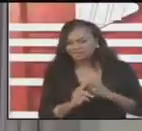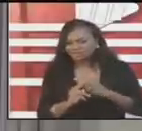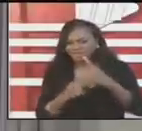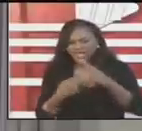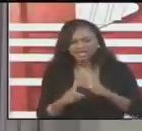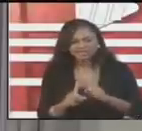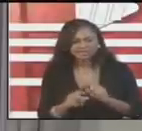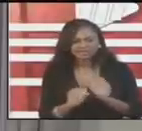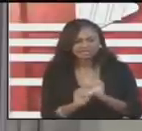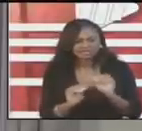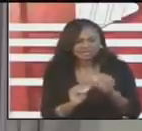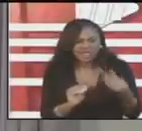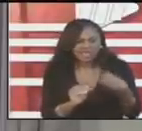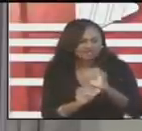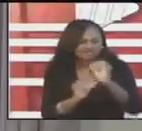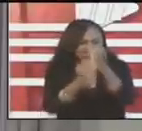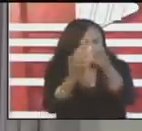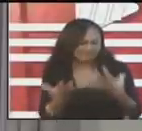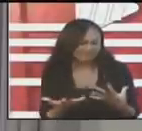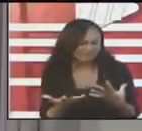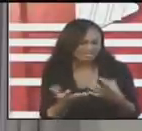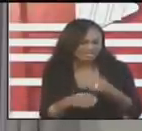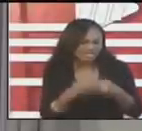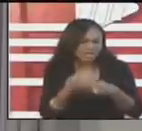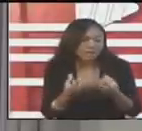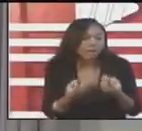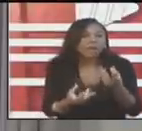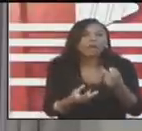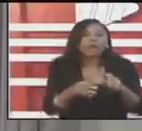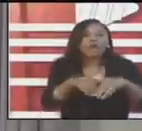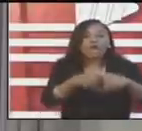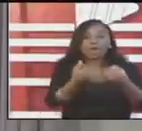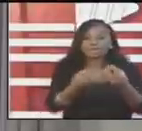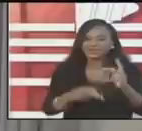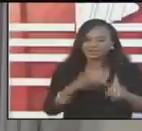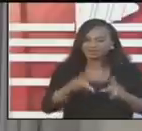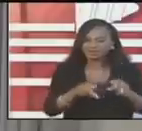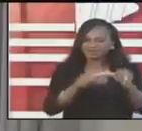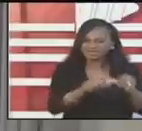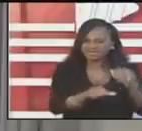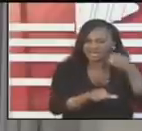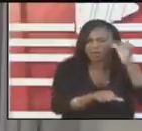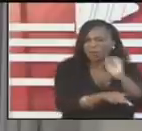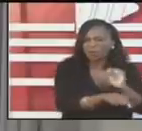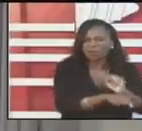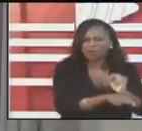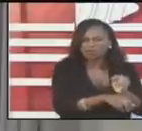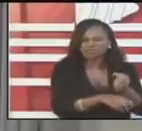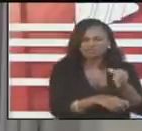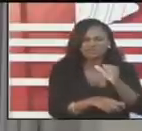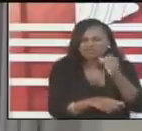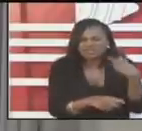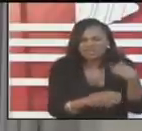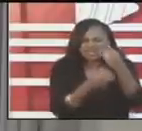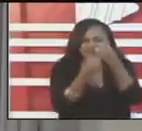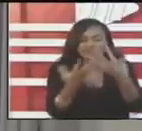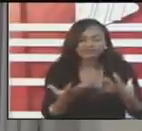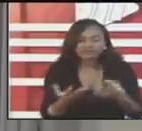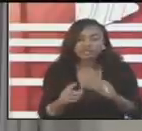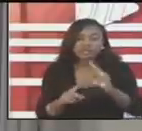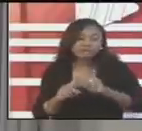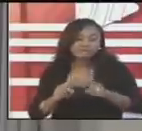we don't have any data on it. But I could tell you from my experience in talking to some